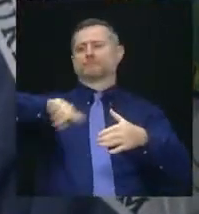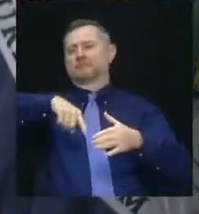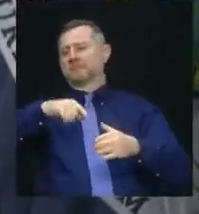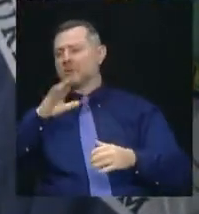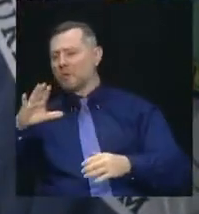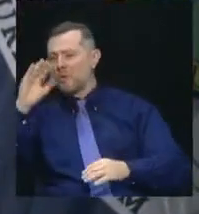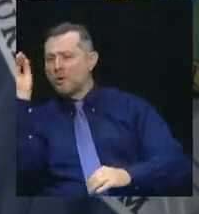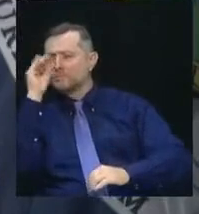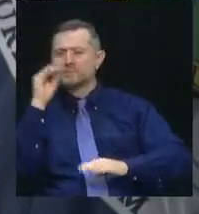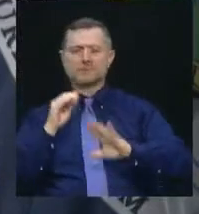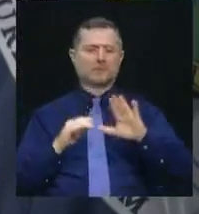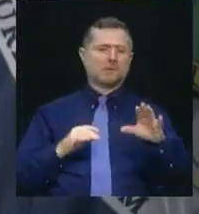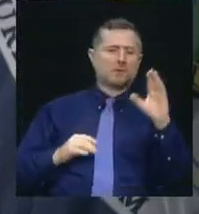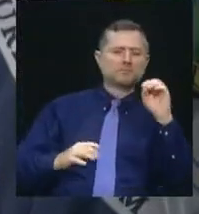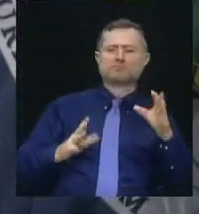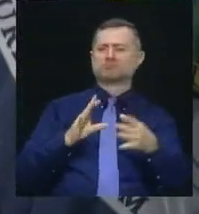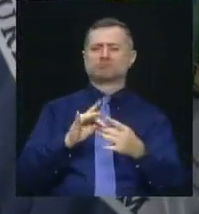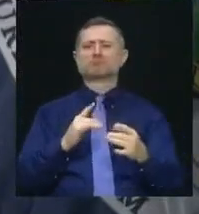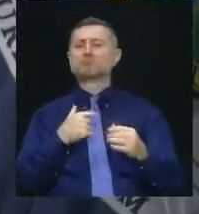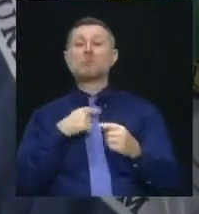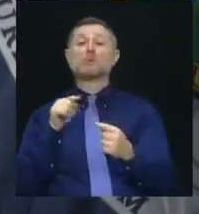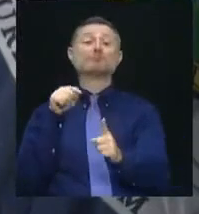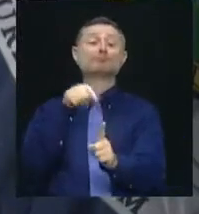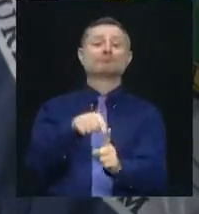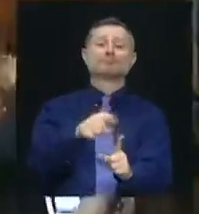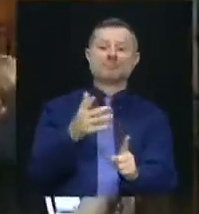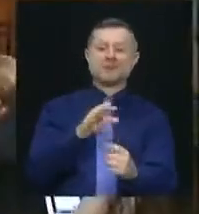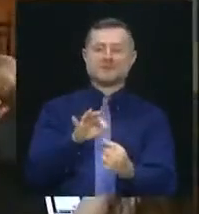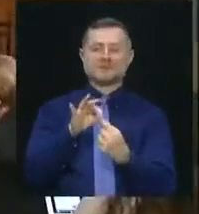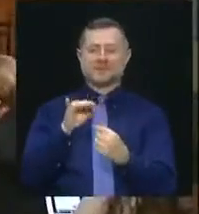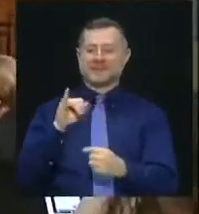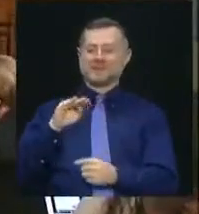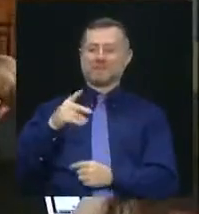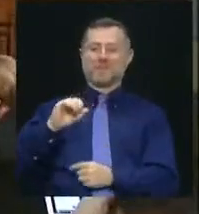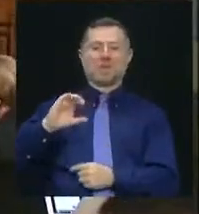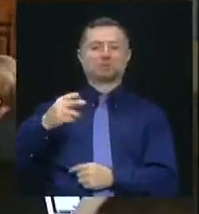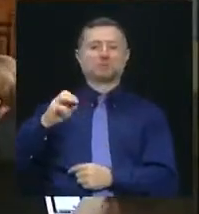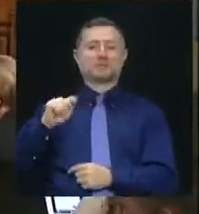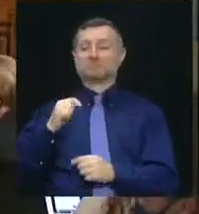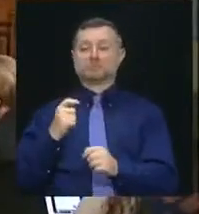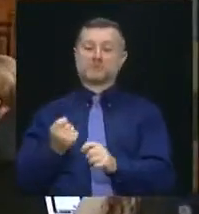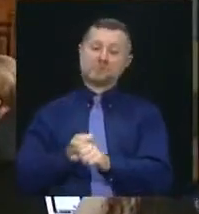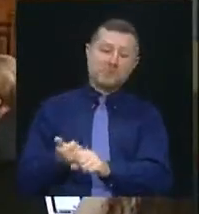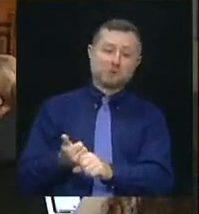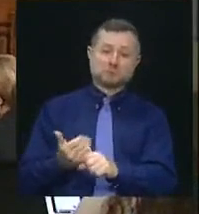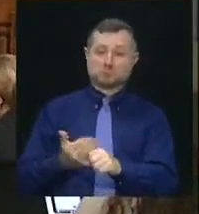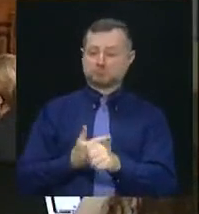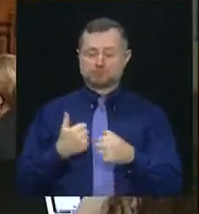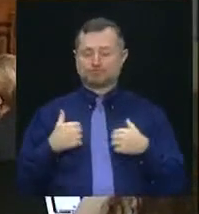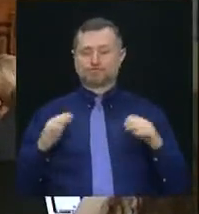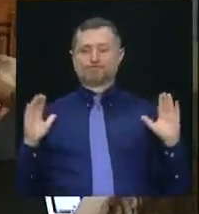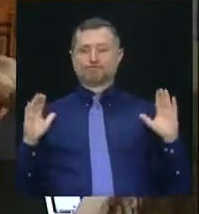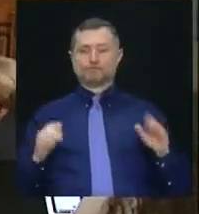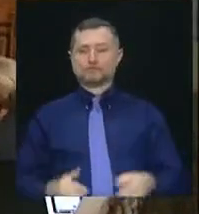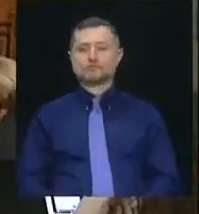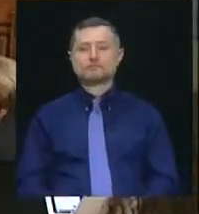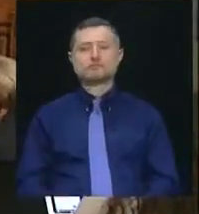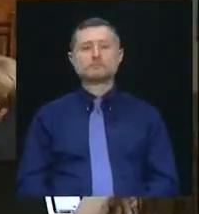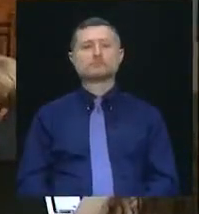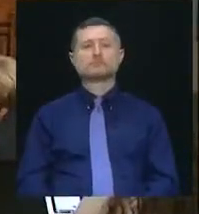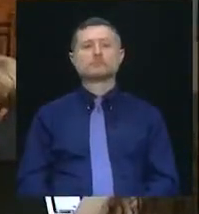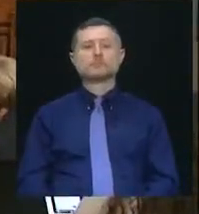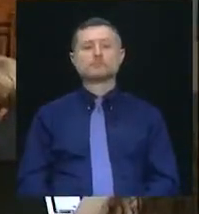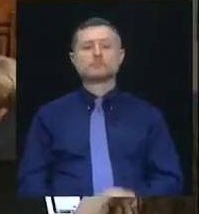impeachment. Bill Mahoney from New York Politico. Do you find the appointment of Lieutenant Governor to succeed yourself in the coming